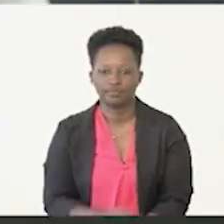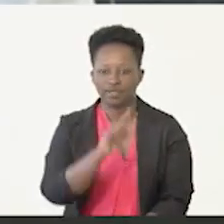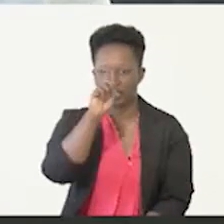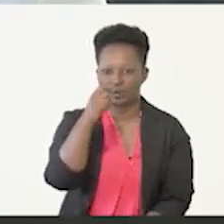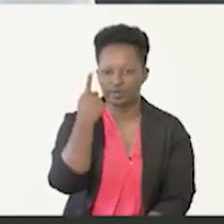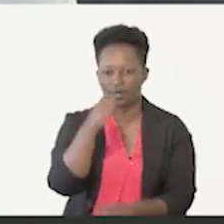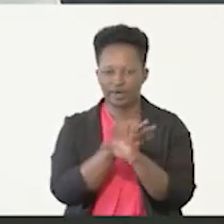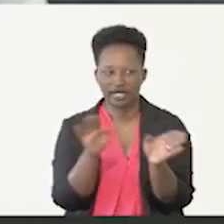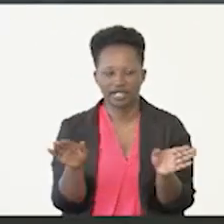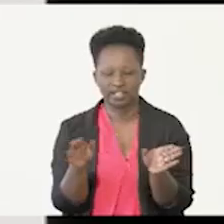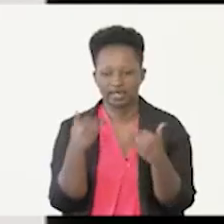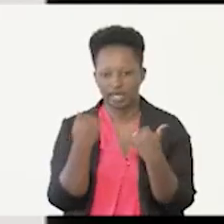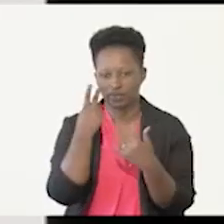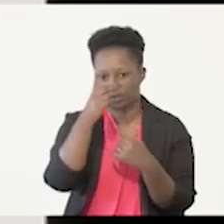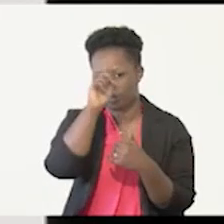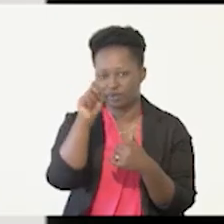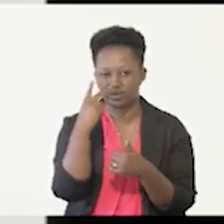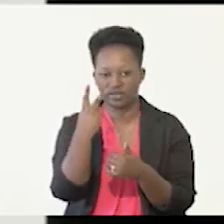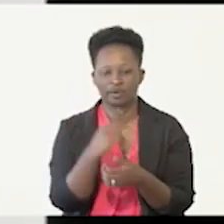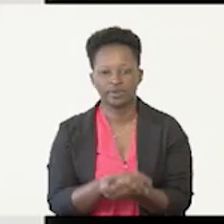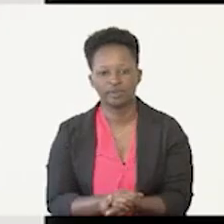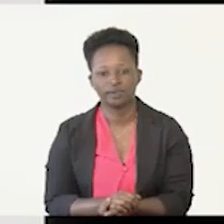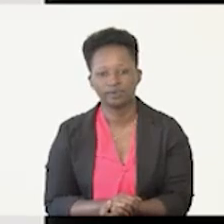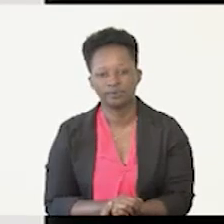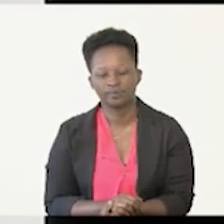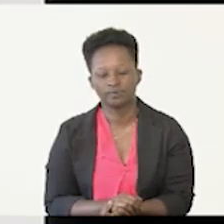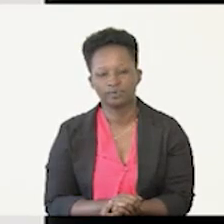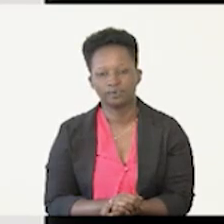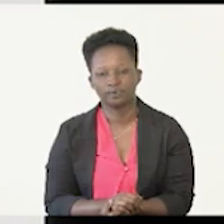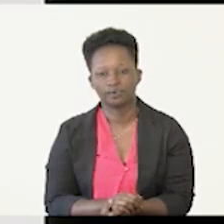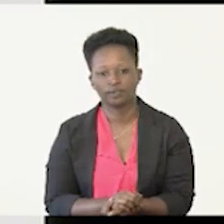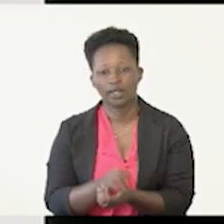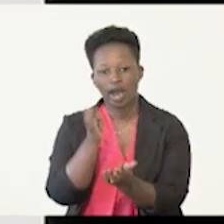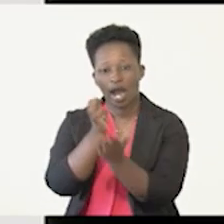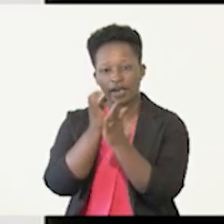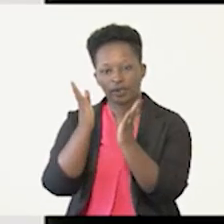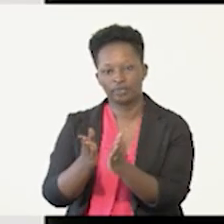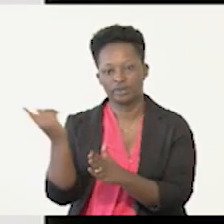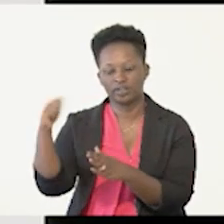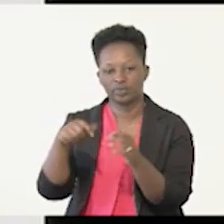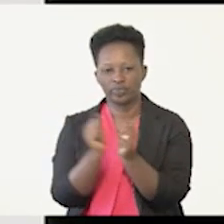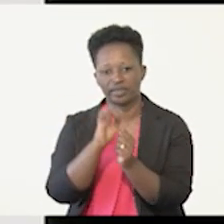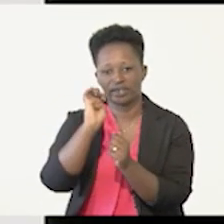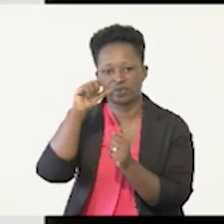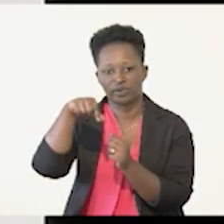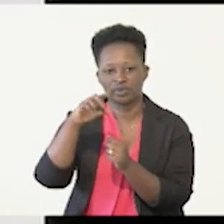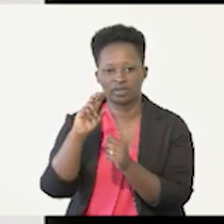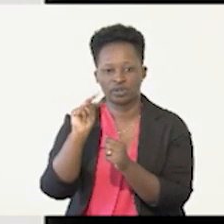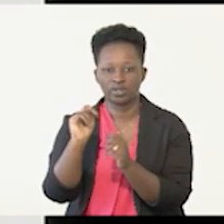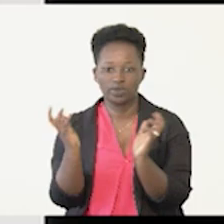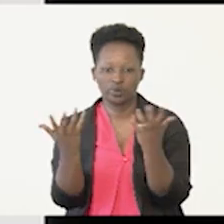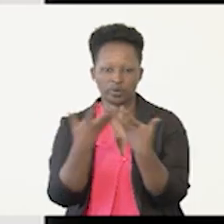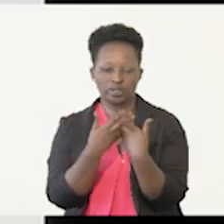had. So let's go to question 2. Question 2 reads, an economist came up with an equation relating quantity